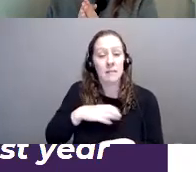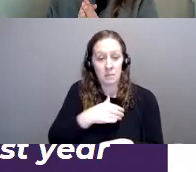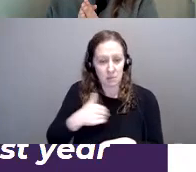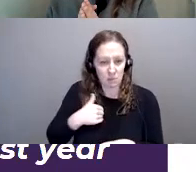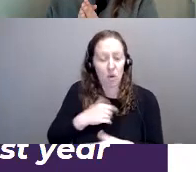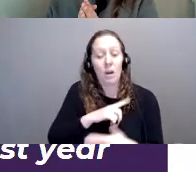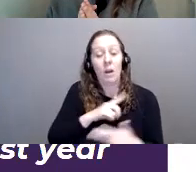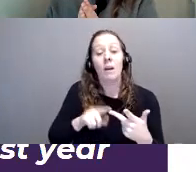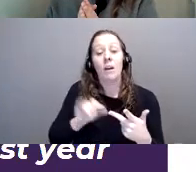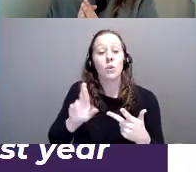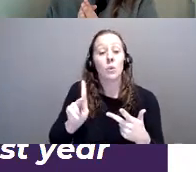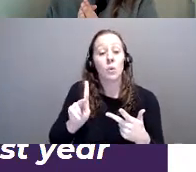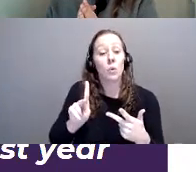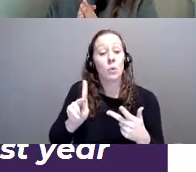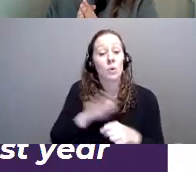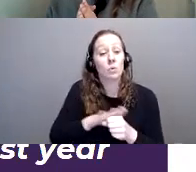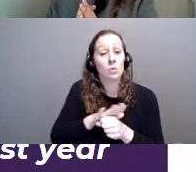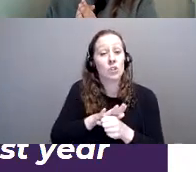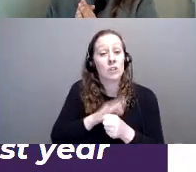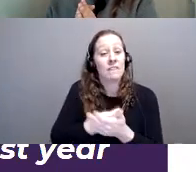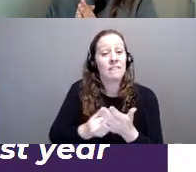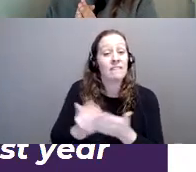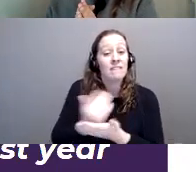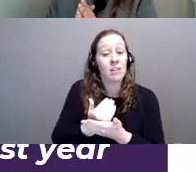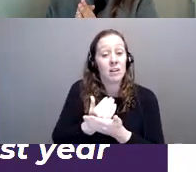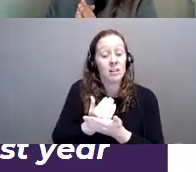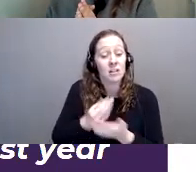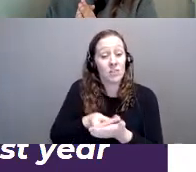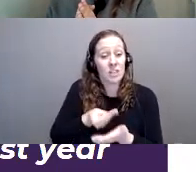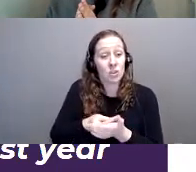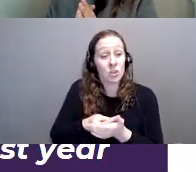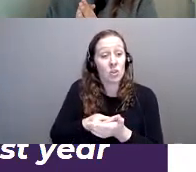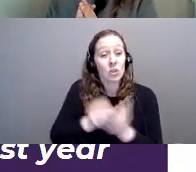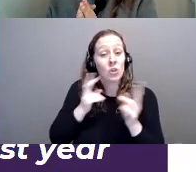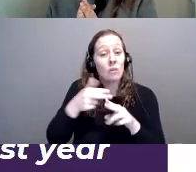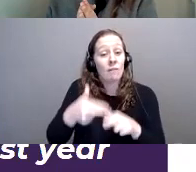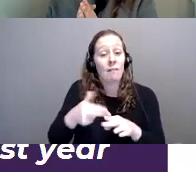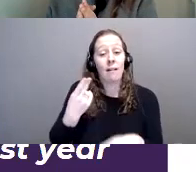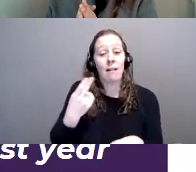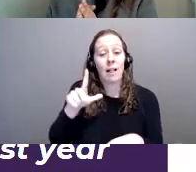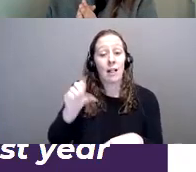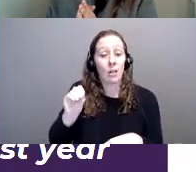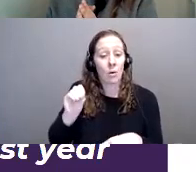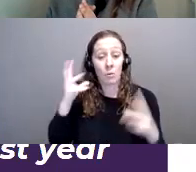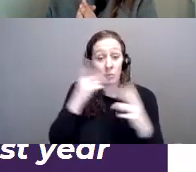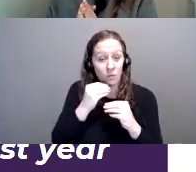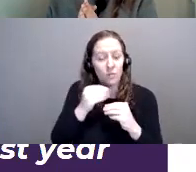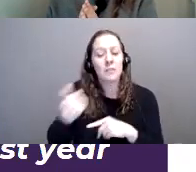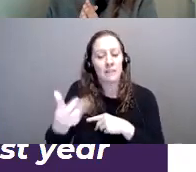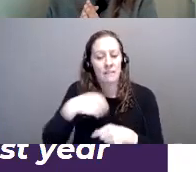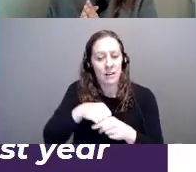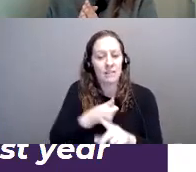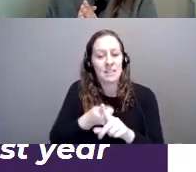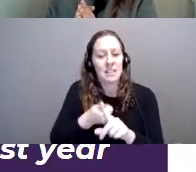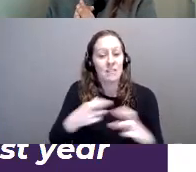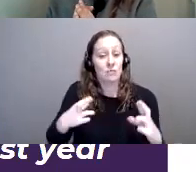Region's biggest fundraiser, Hello Beautiful. She sits on that subcommittee as well. She is a retired